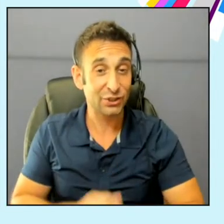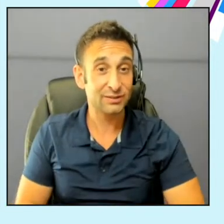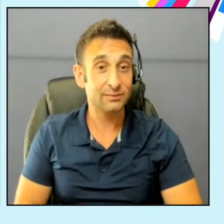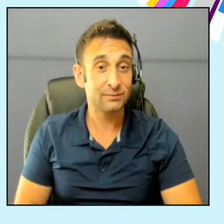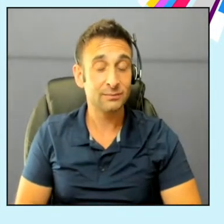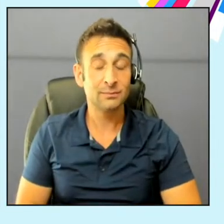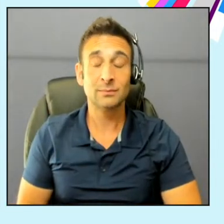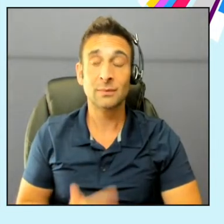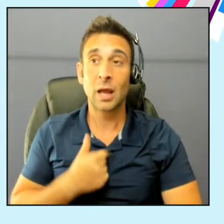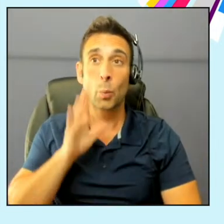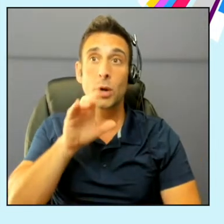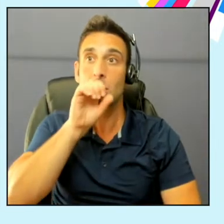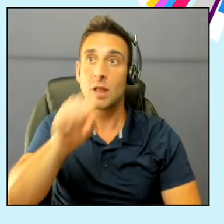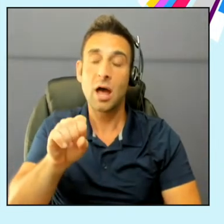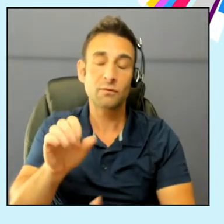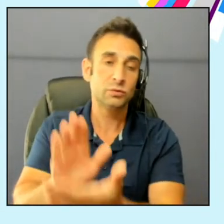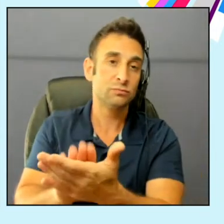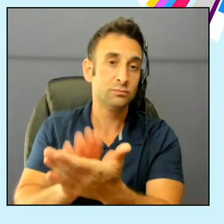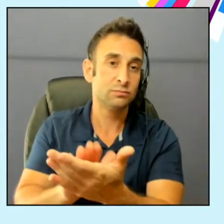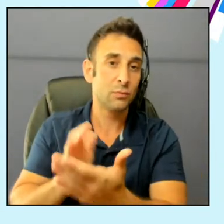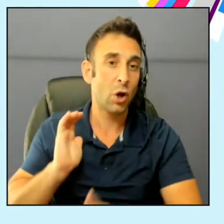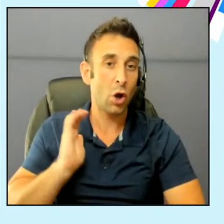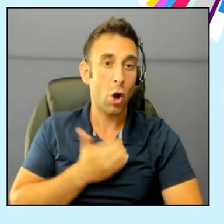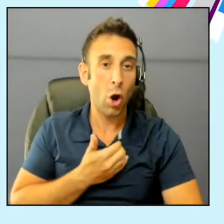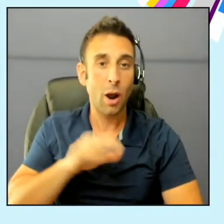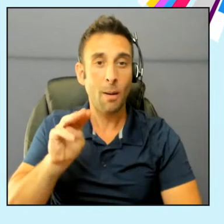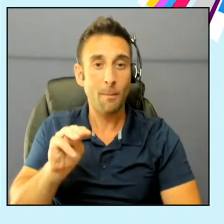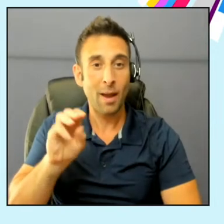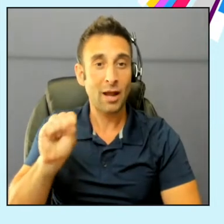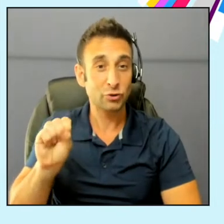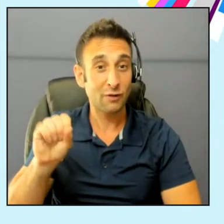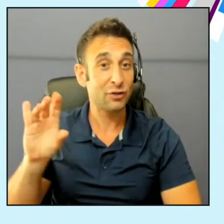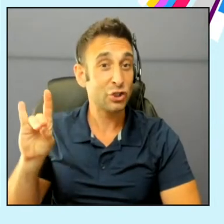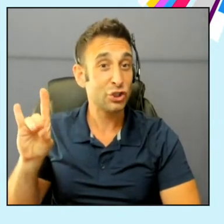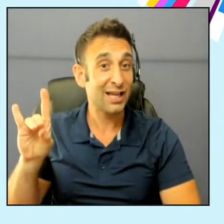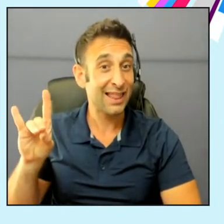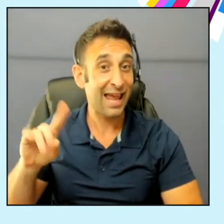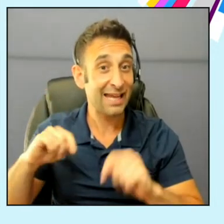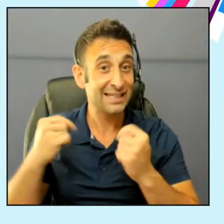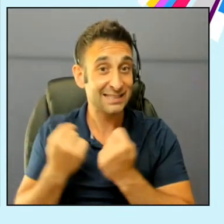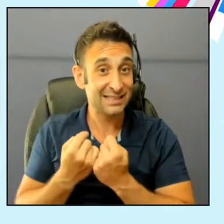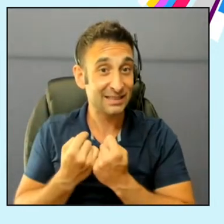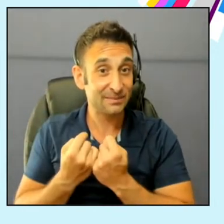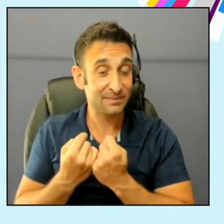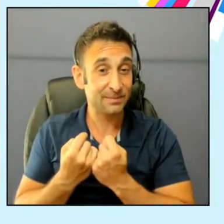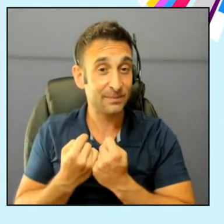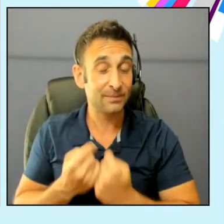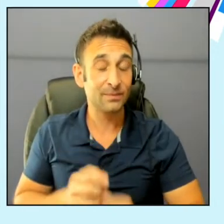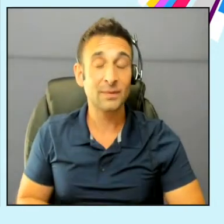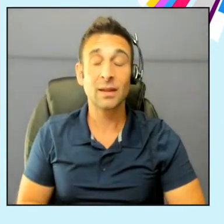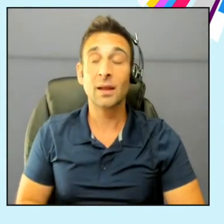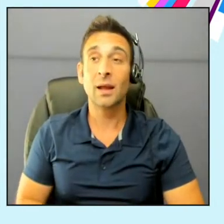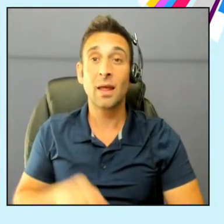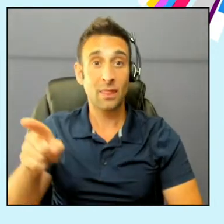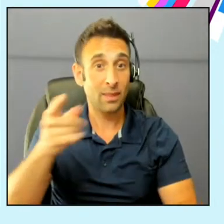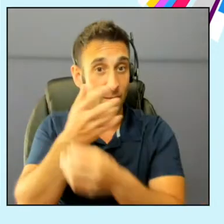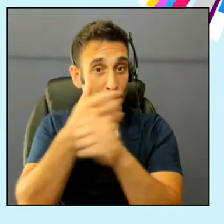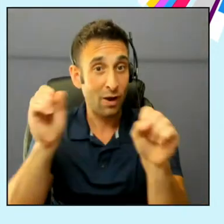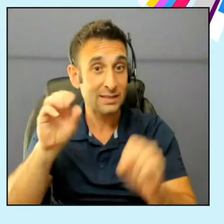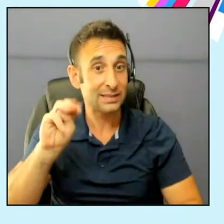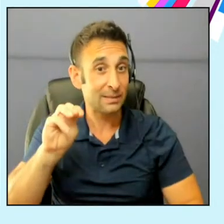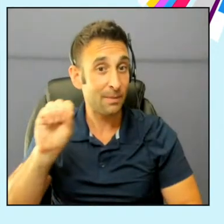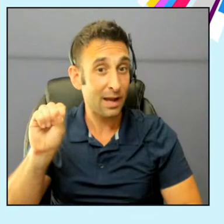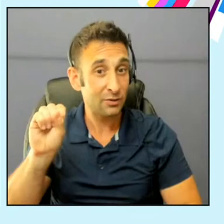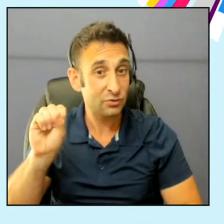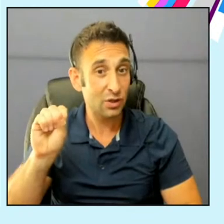give a shout out to our Microsoft Chile team. The president of Microsoft in